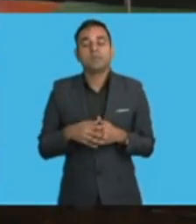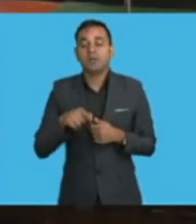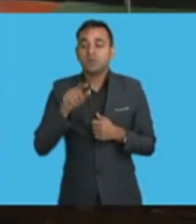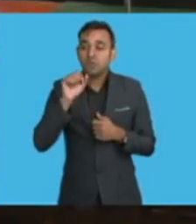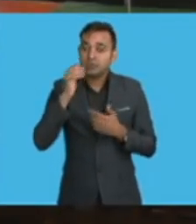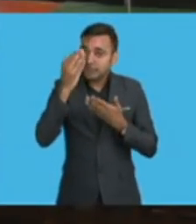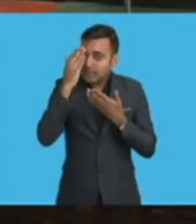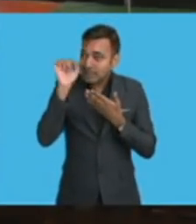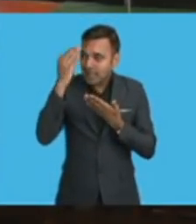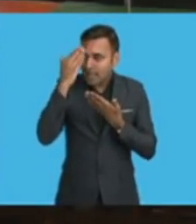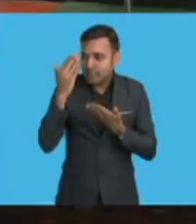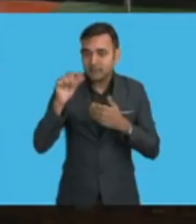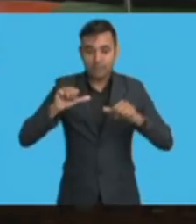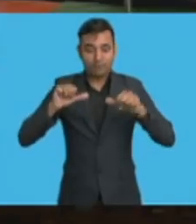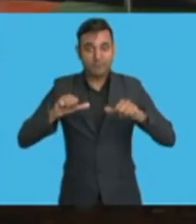Fiji.